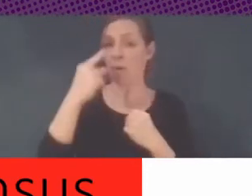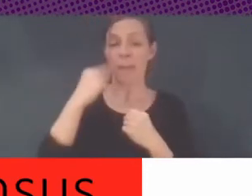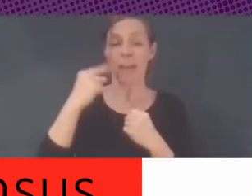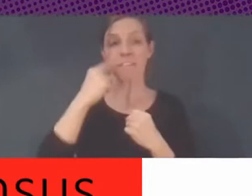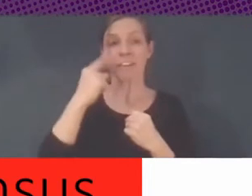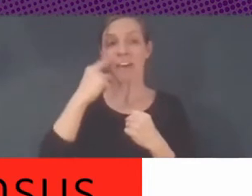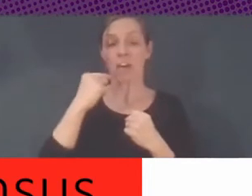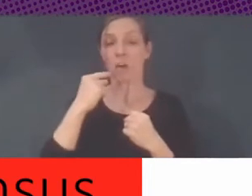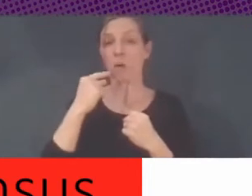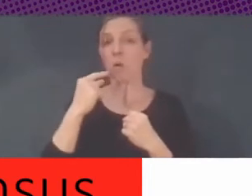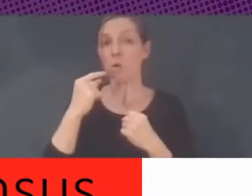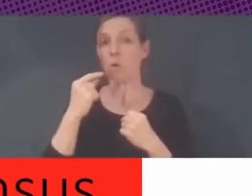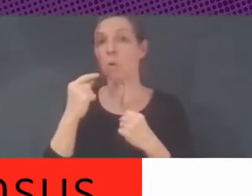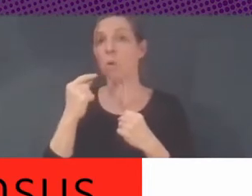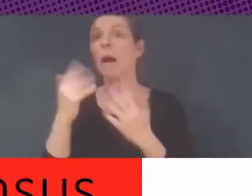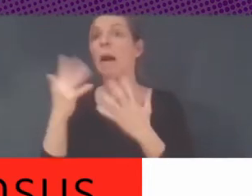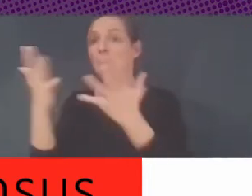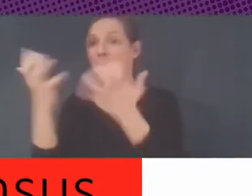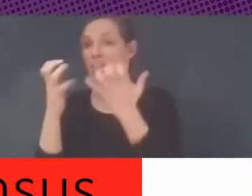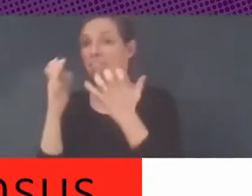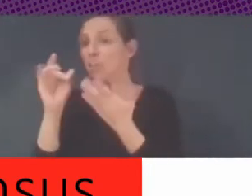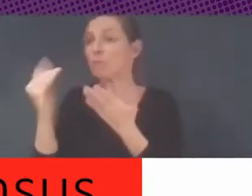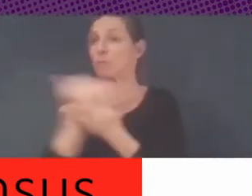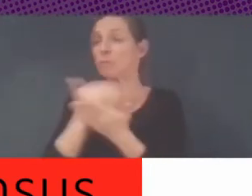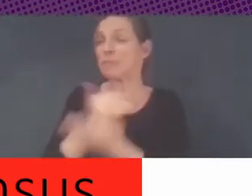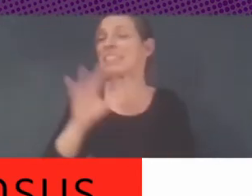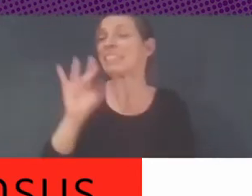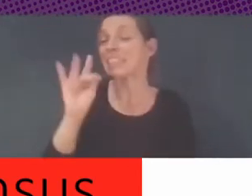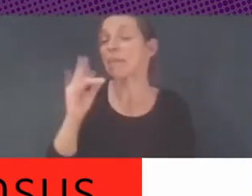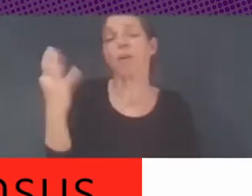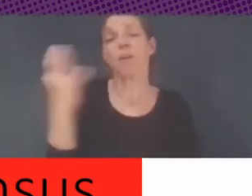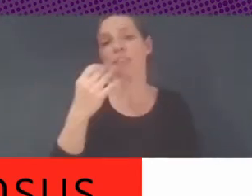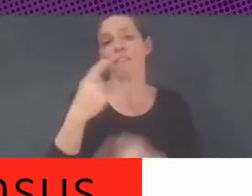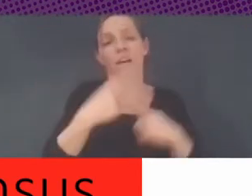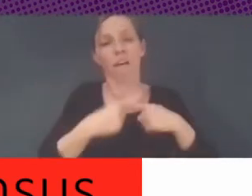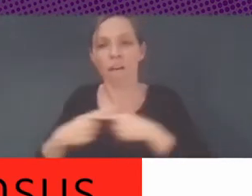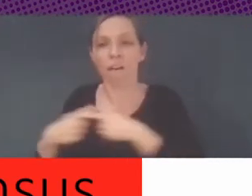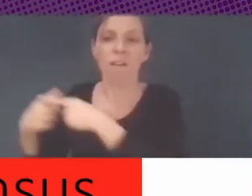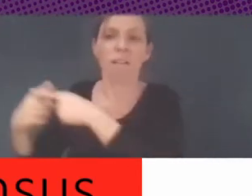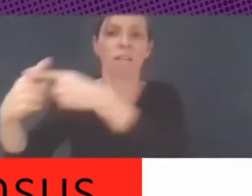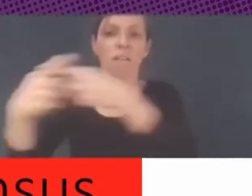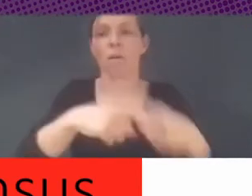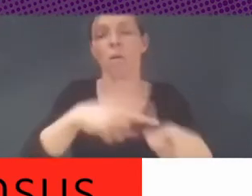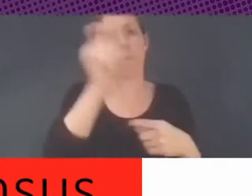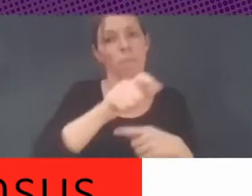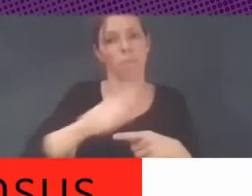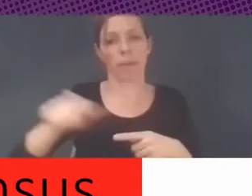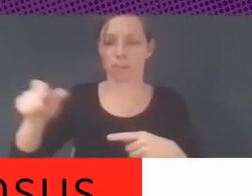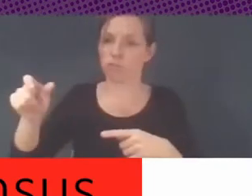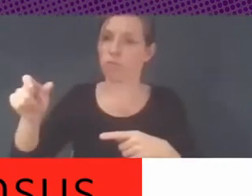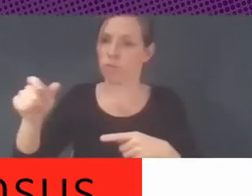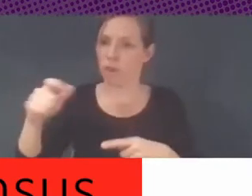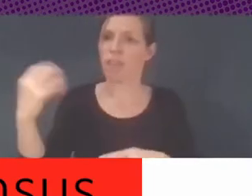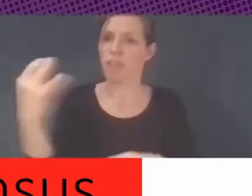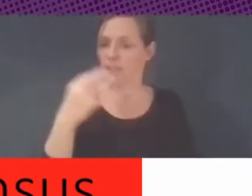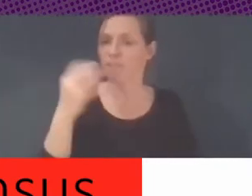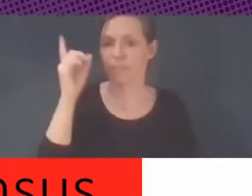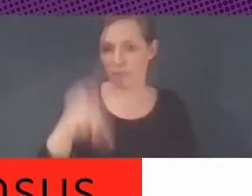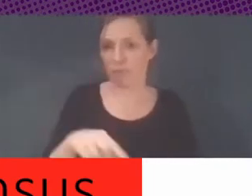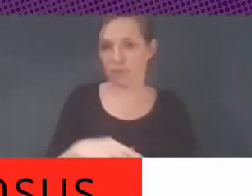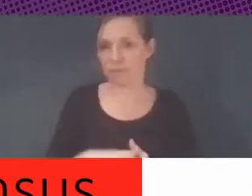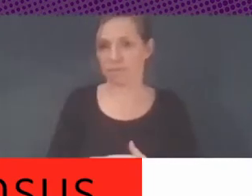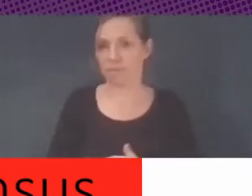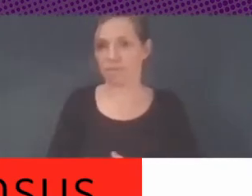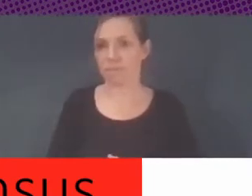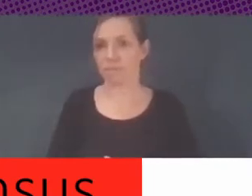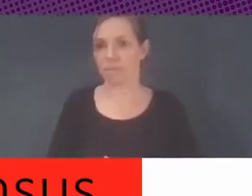redistributed from citizens and from the poor to the financial system and this has had very important consequences